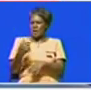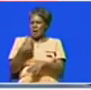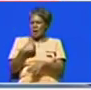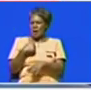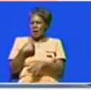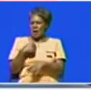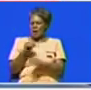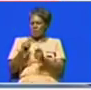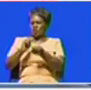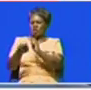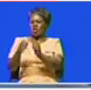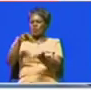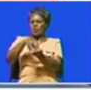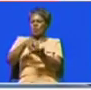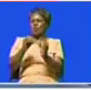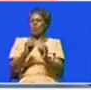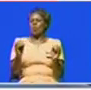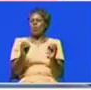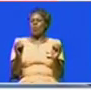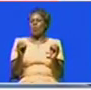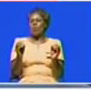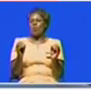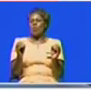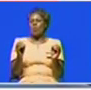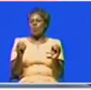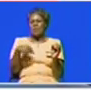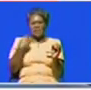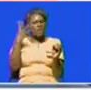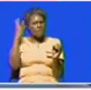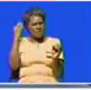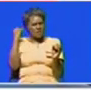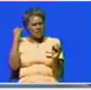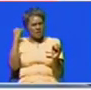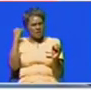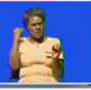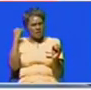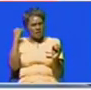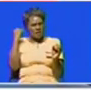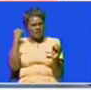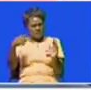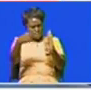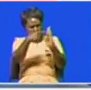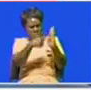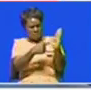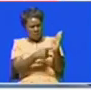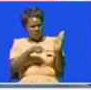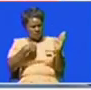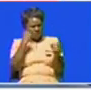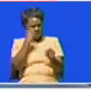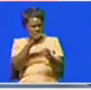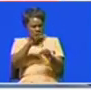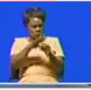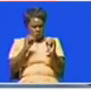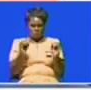moved goalposts or you're not having unreasonable demands, and we are listening to them and they're saying that unless things are done this way, we shall not proceed